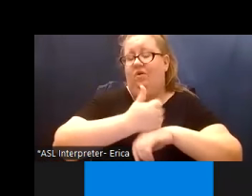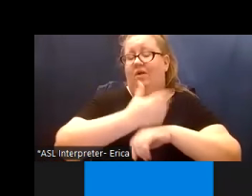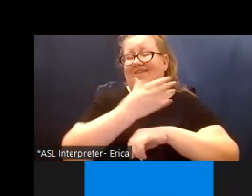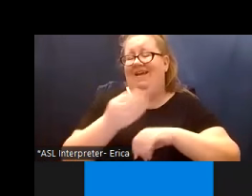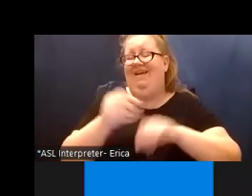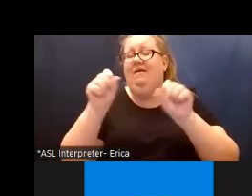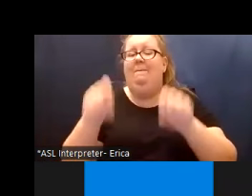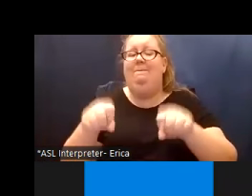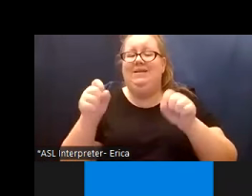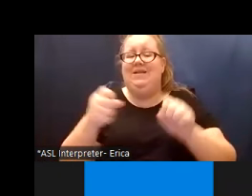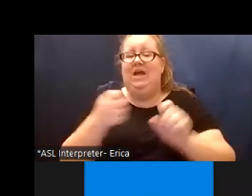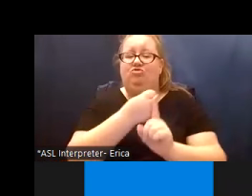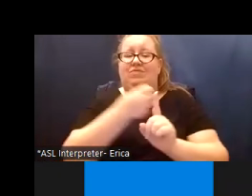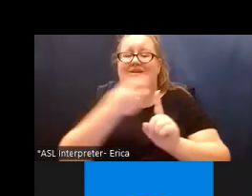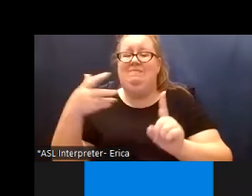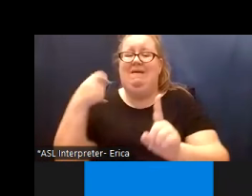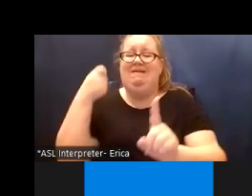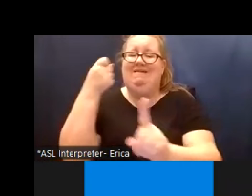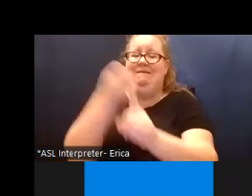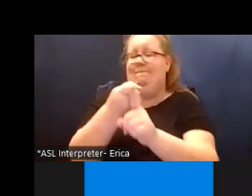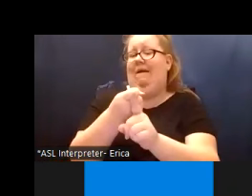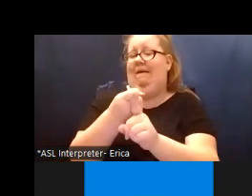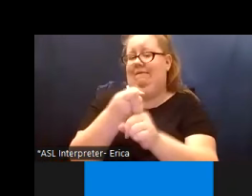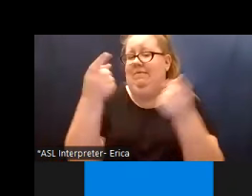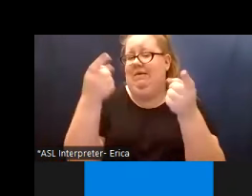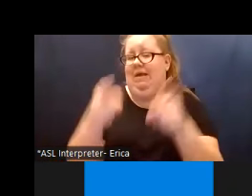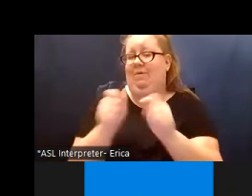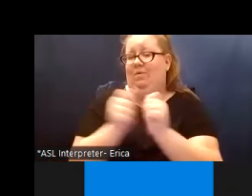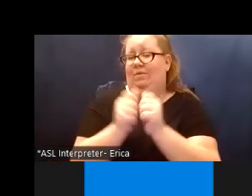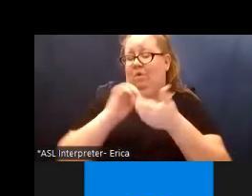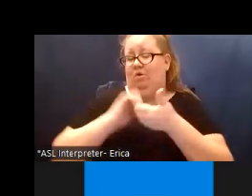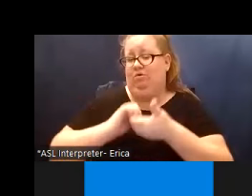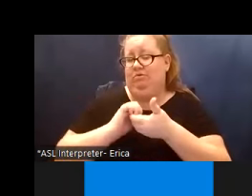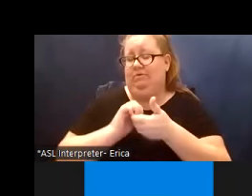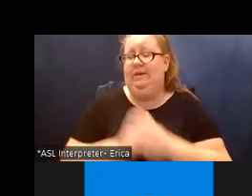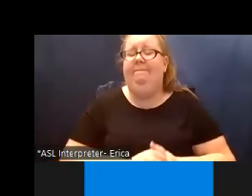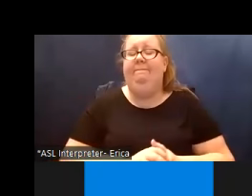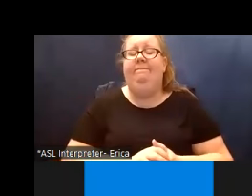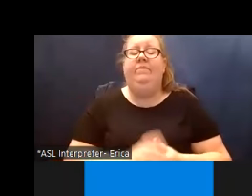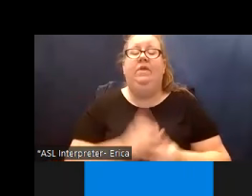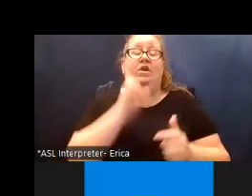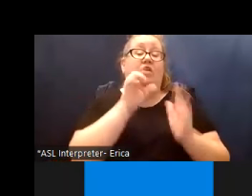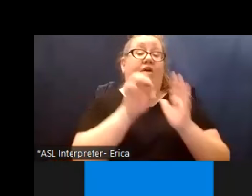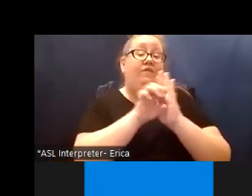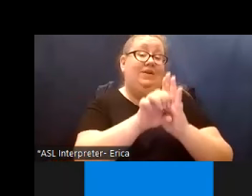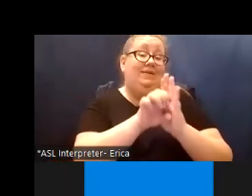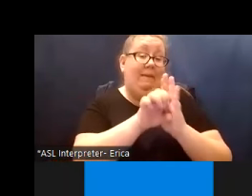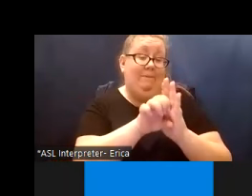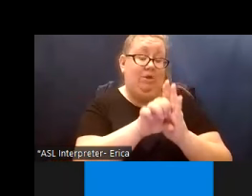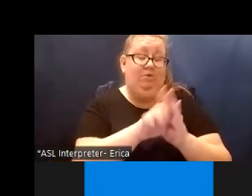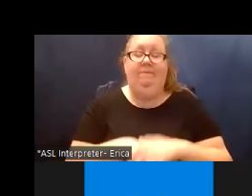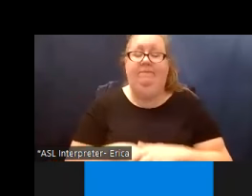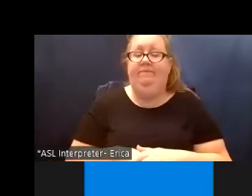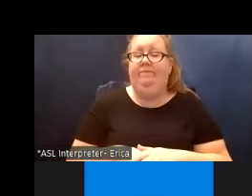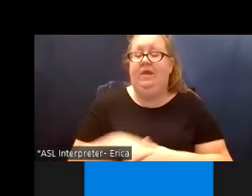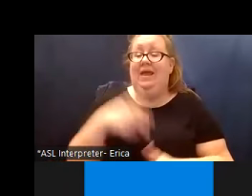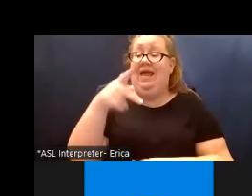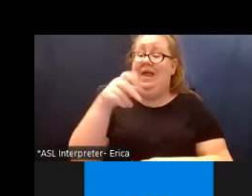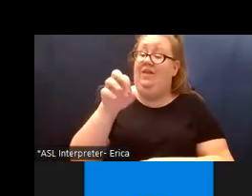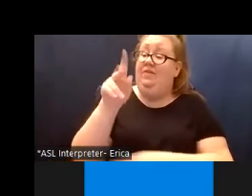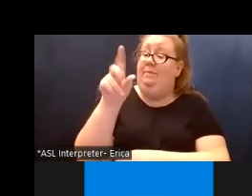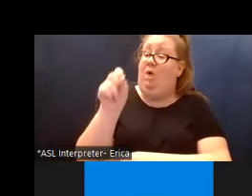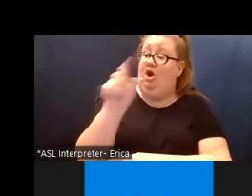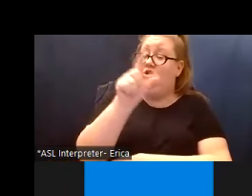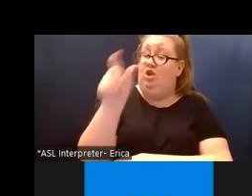potential expanded impact that can have. So, for example, at the parks along the bay,